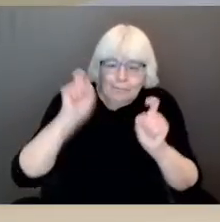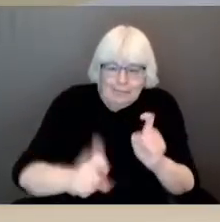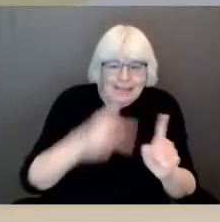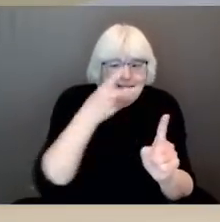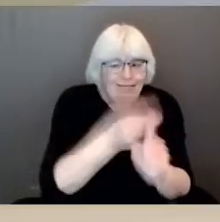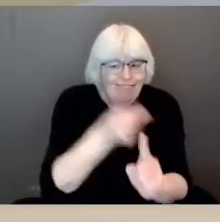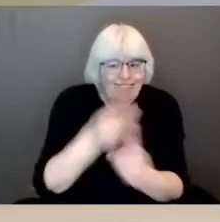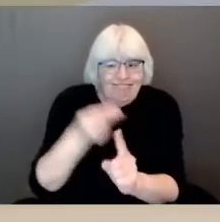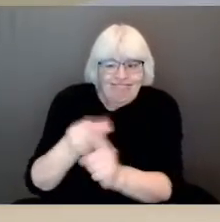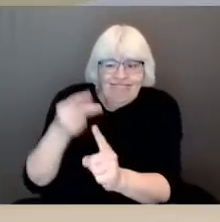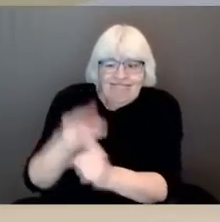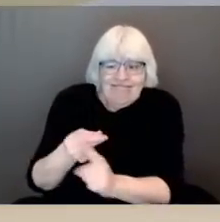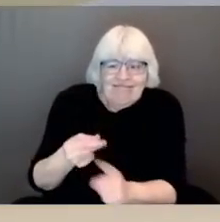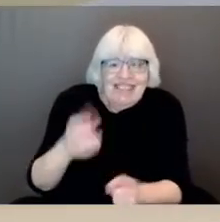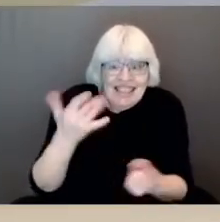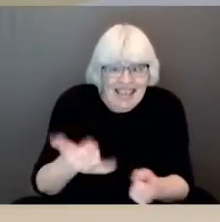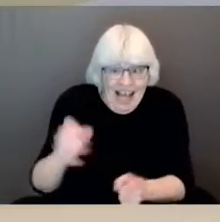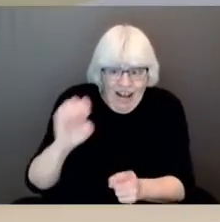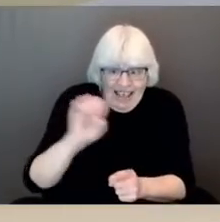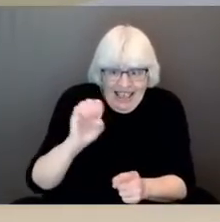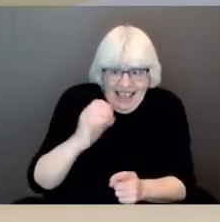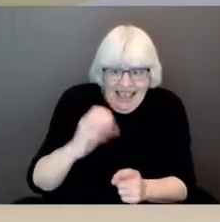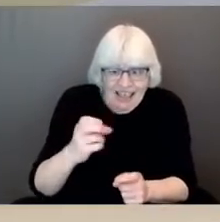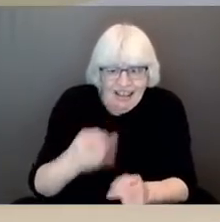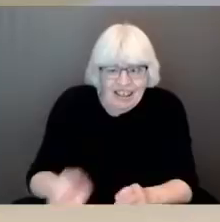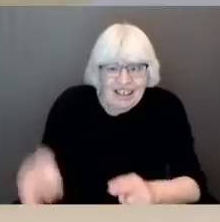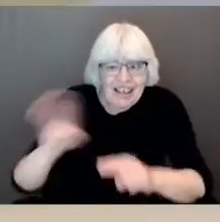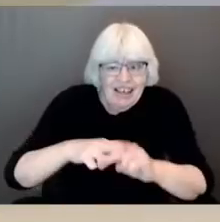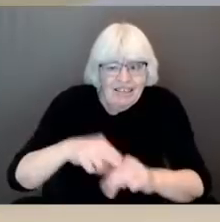with 987 new cases in the past week.